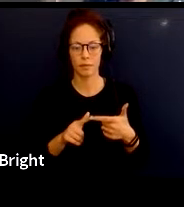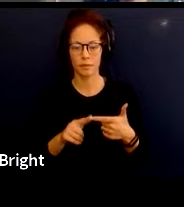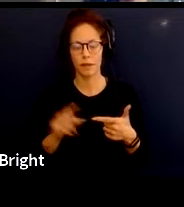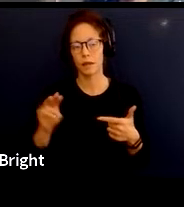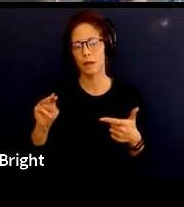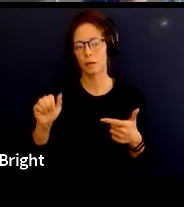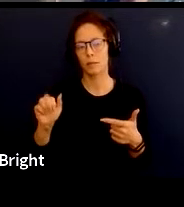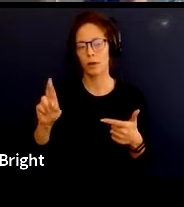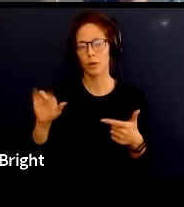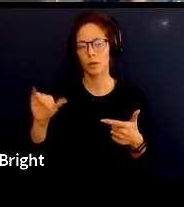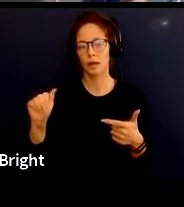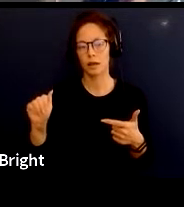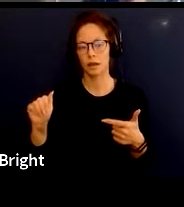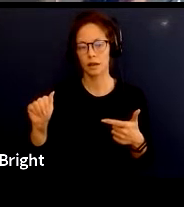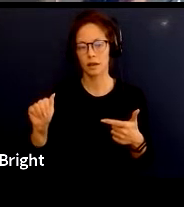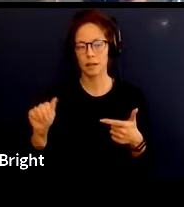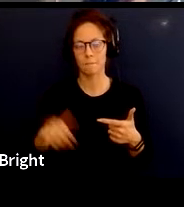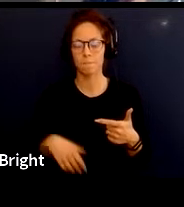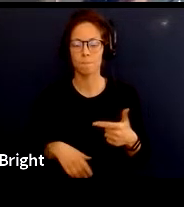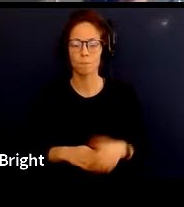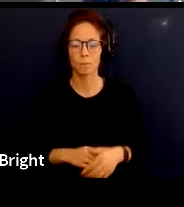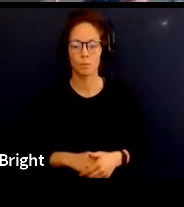Maria.